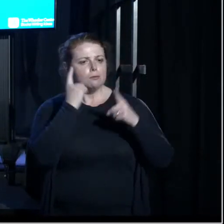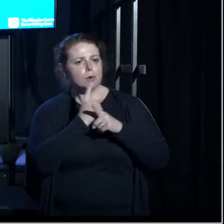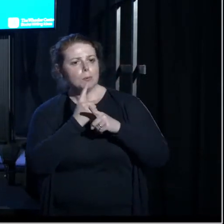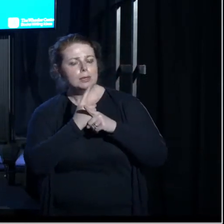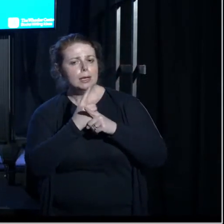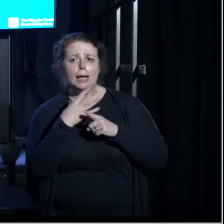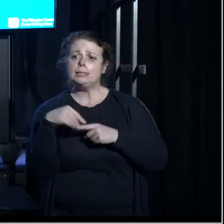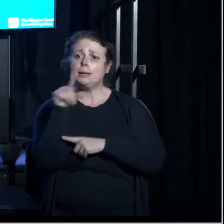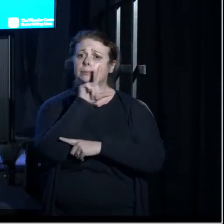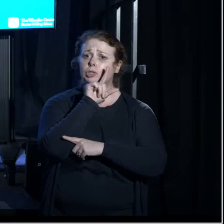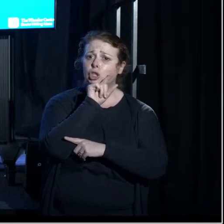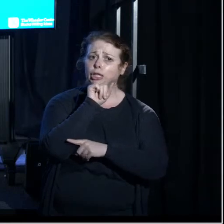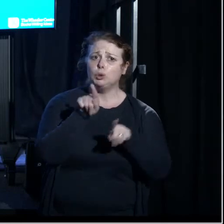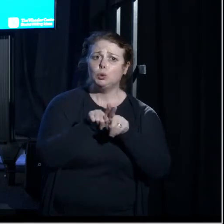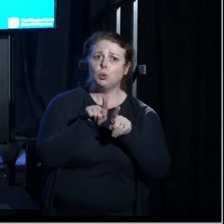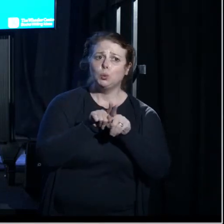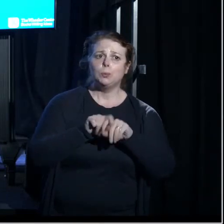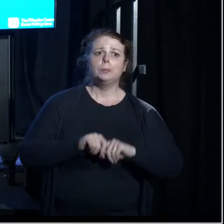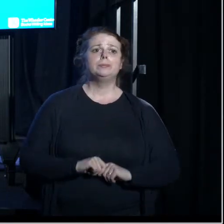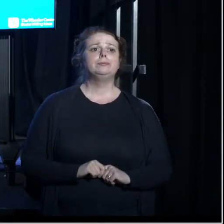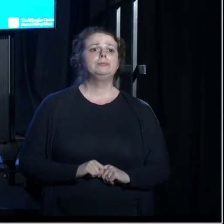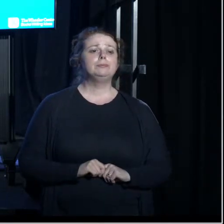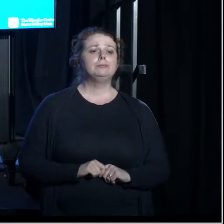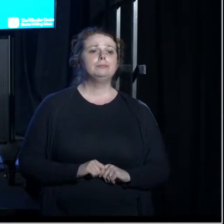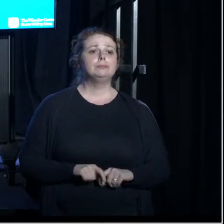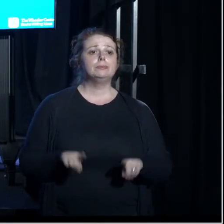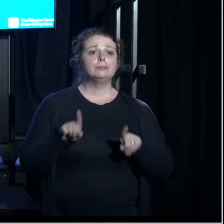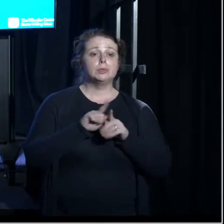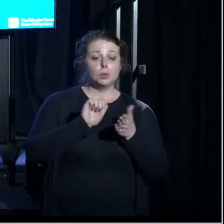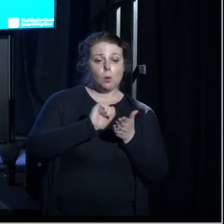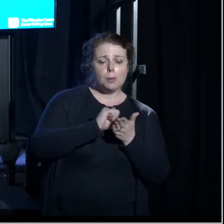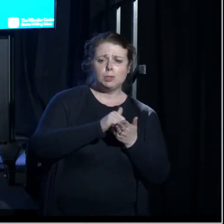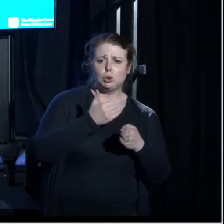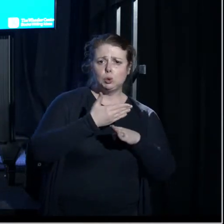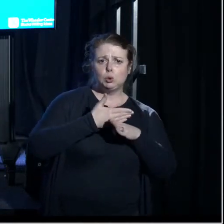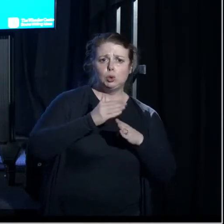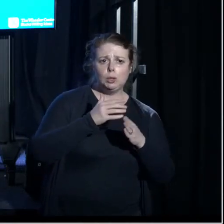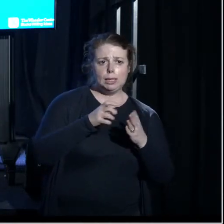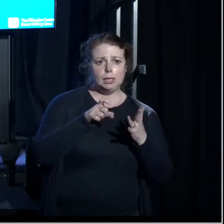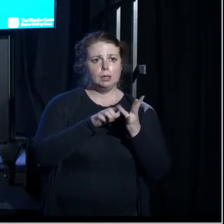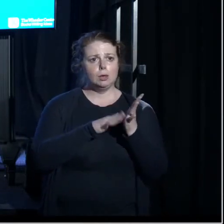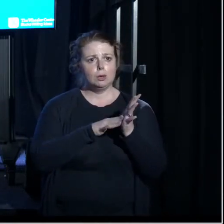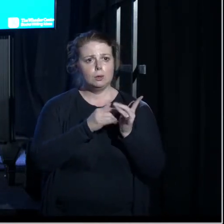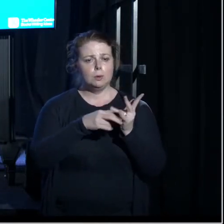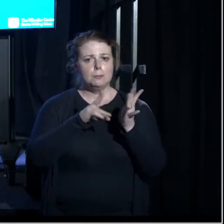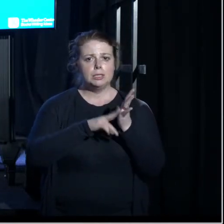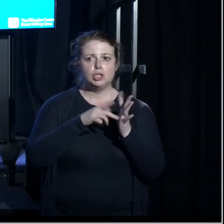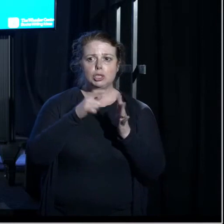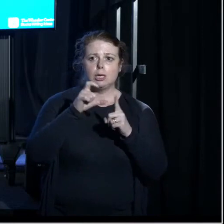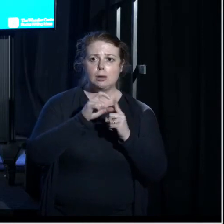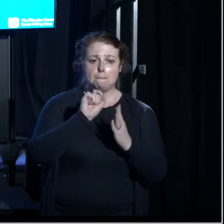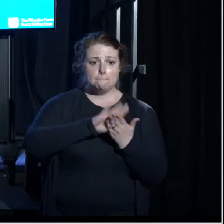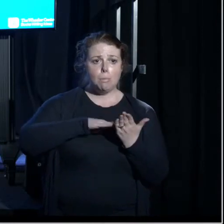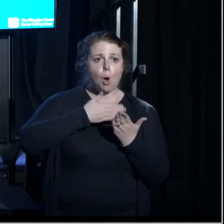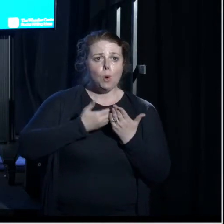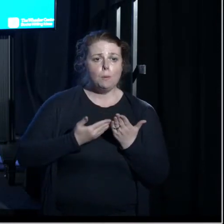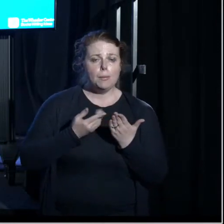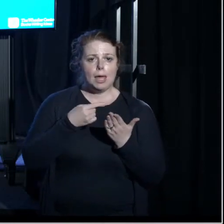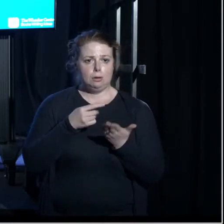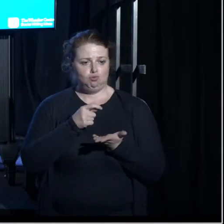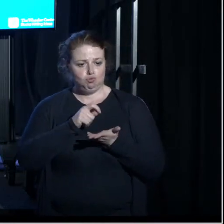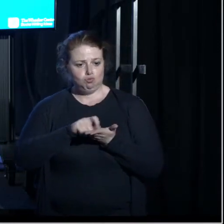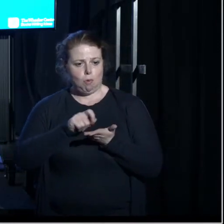occasional chicken. We're also publishing a newly commissioned poem, reflection and writing prompt for our 30 and 30 writing